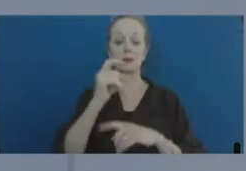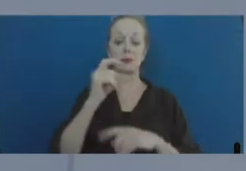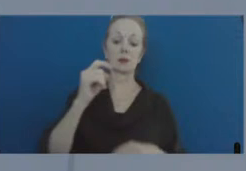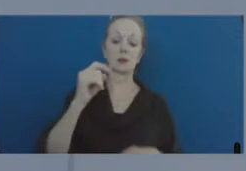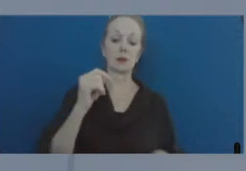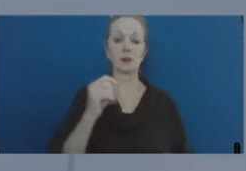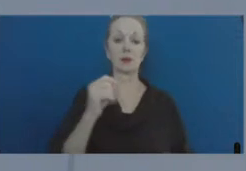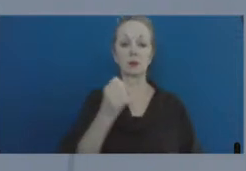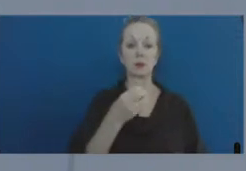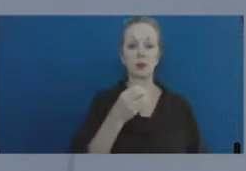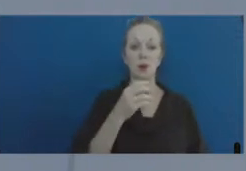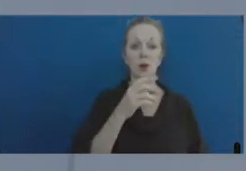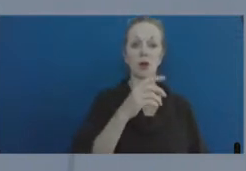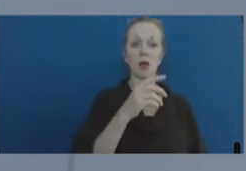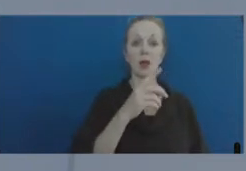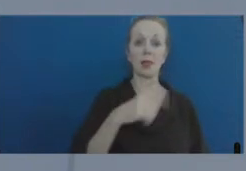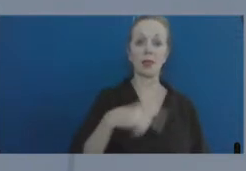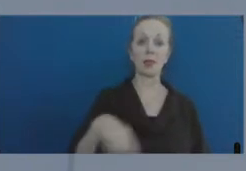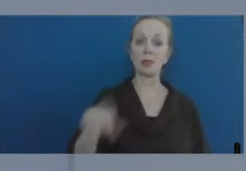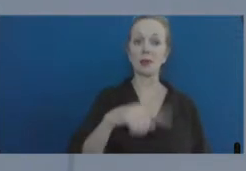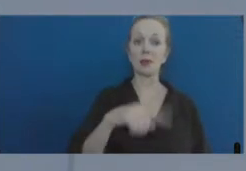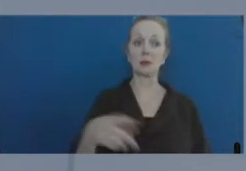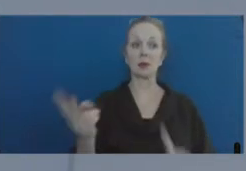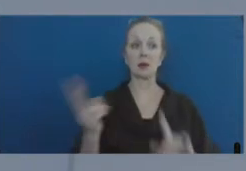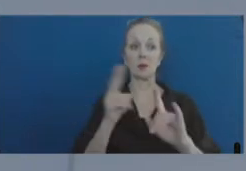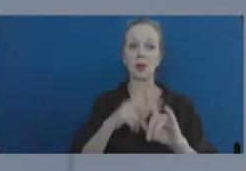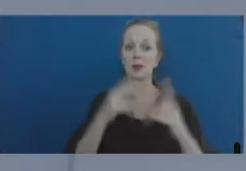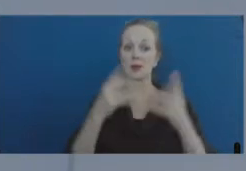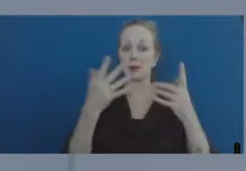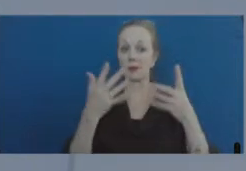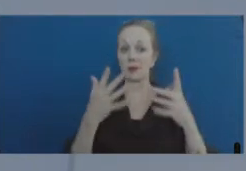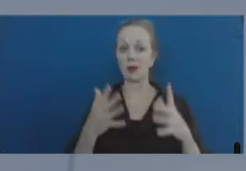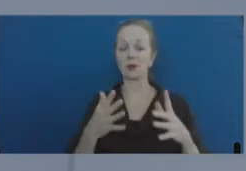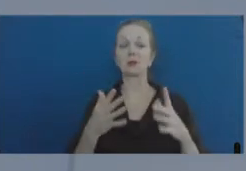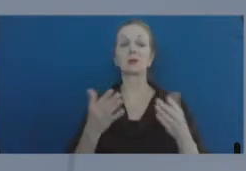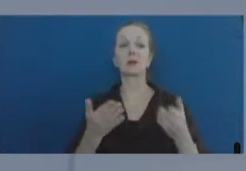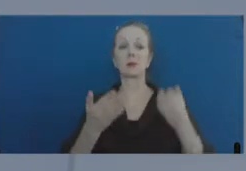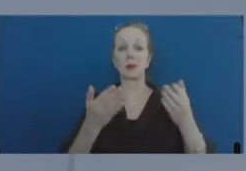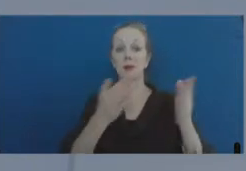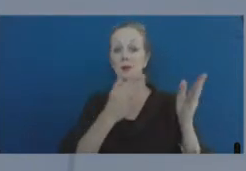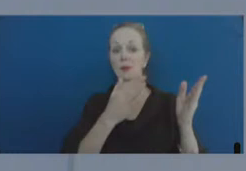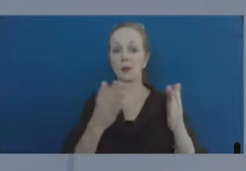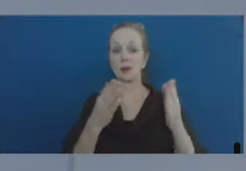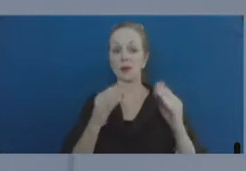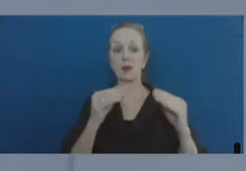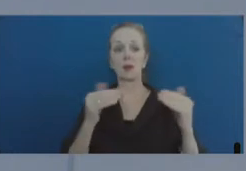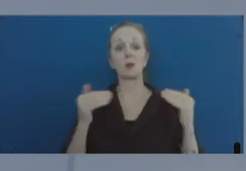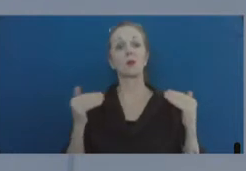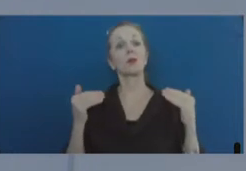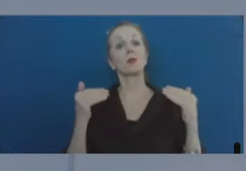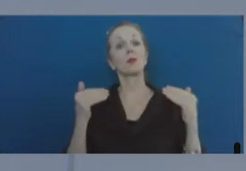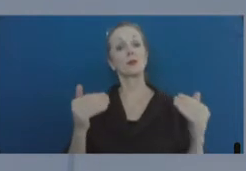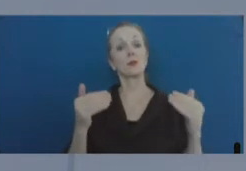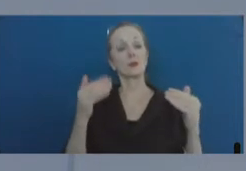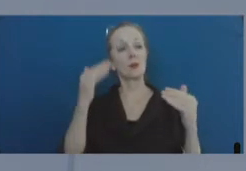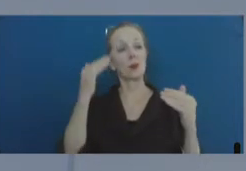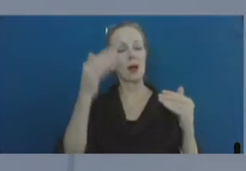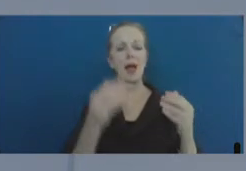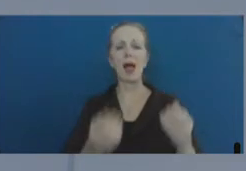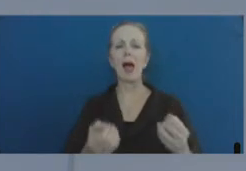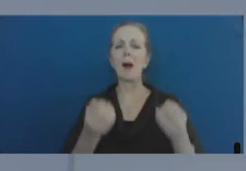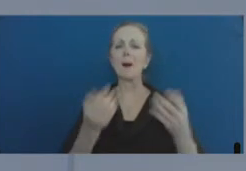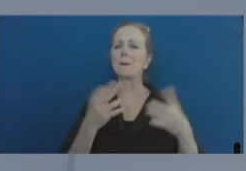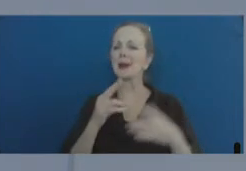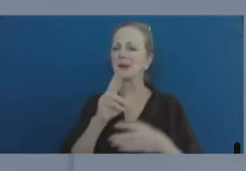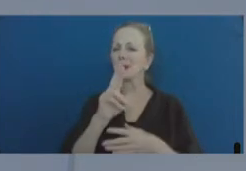So this wouldn't apply to those that have already submitted their plans. So this would be moving forward. How many units approximately are we